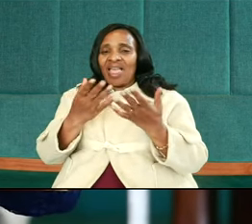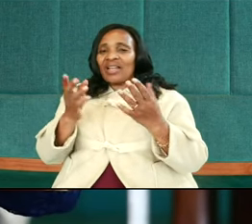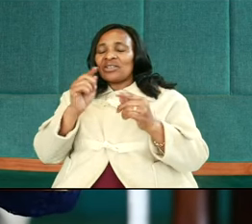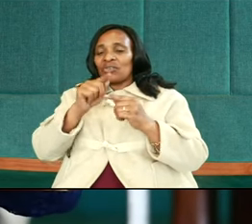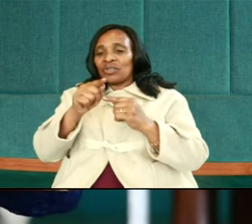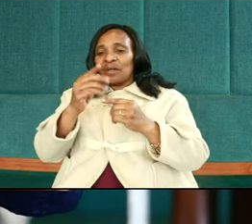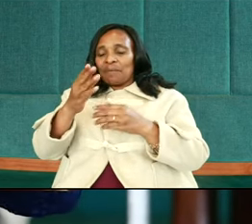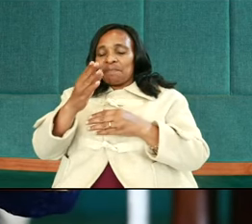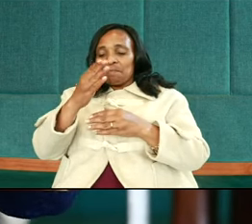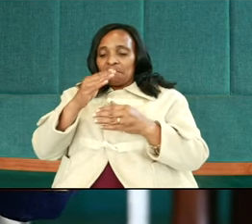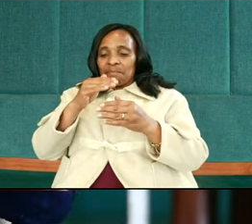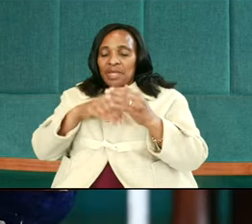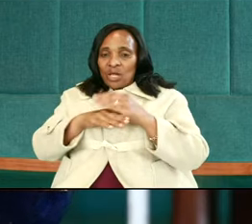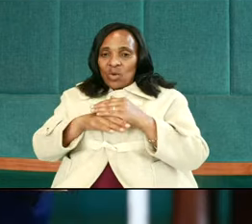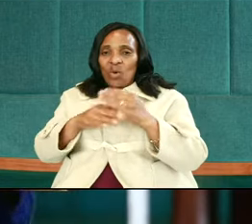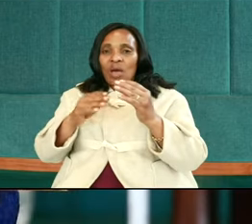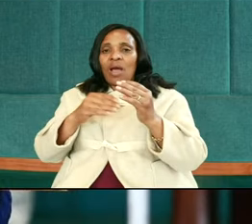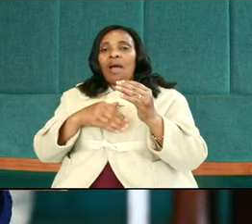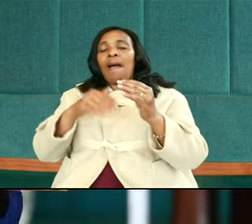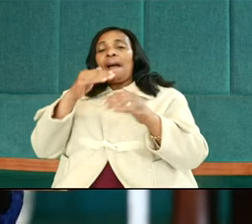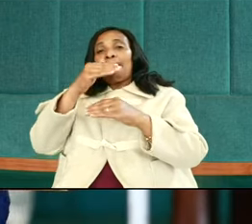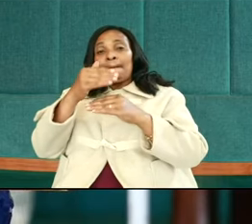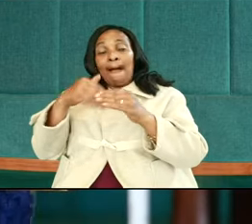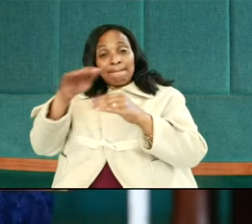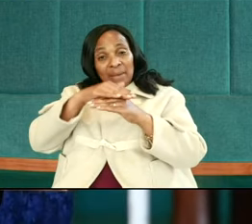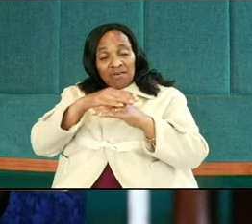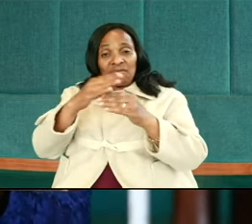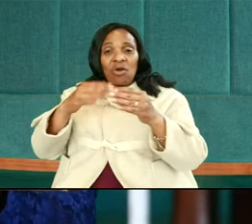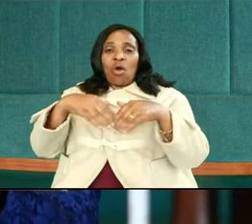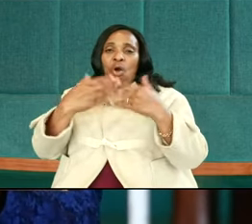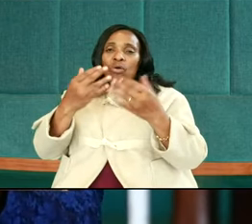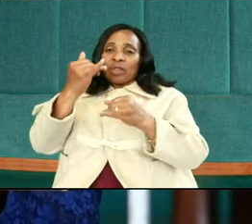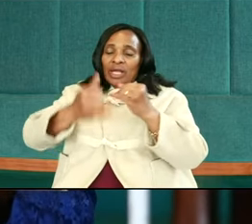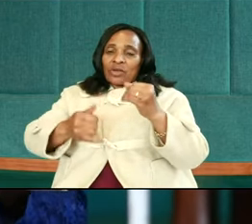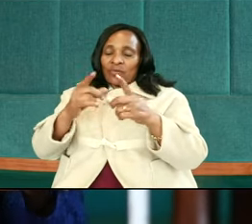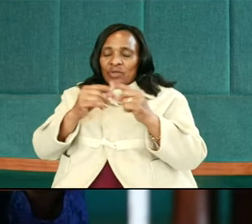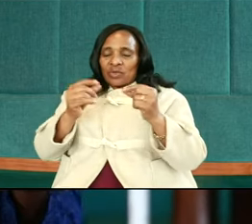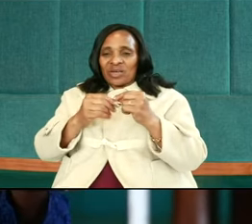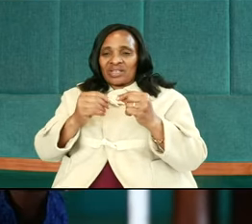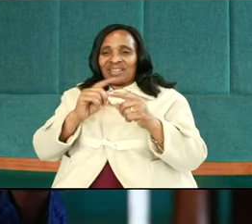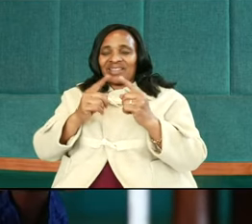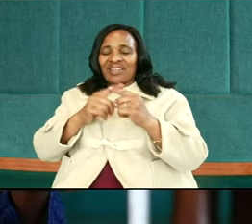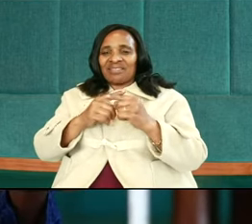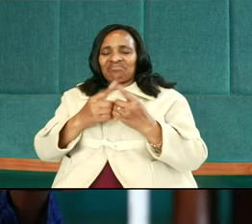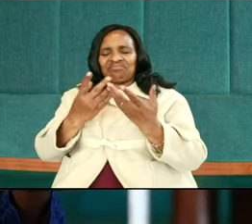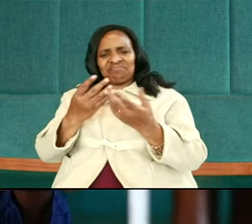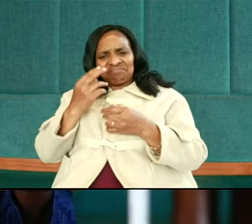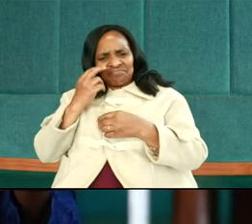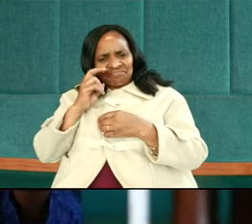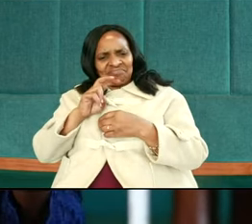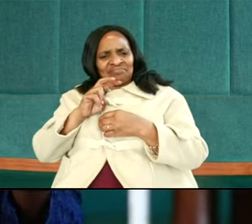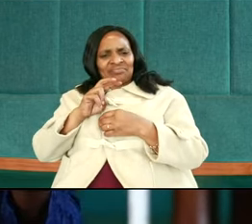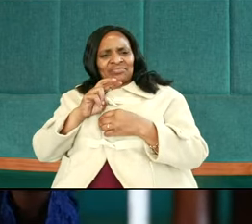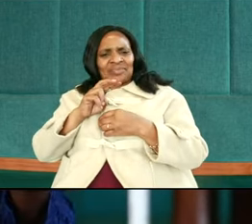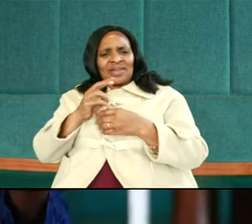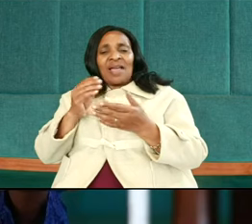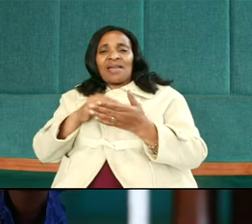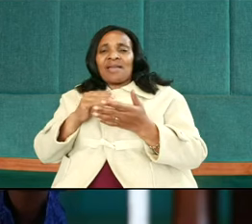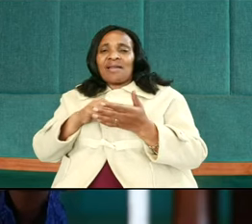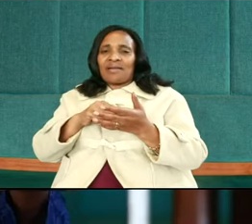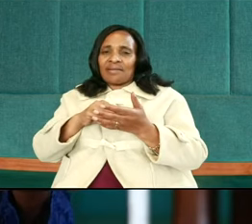word, a dot above the word, or a dot at the end of the word. She blinked. She looked